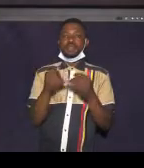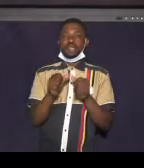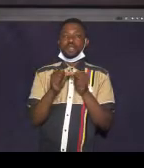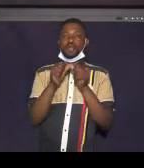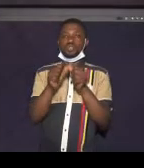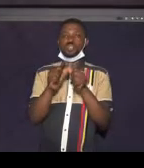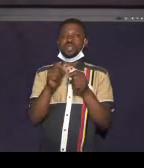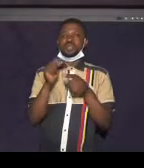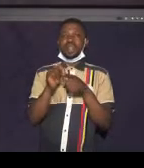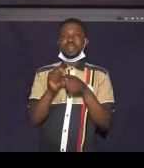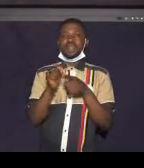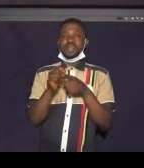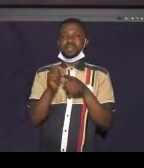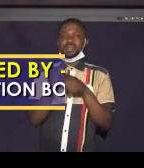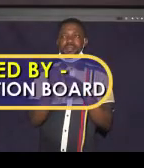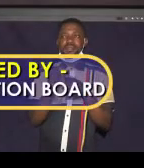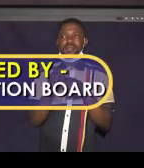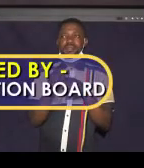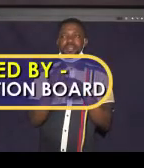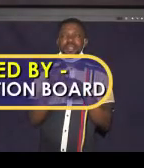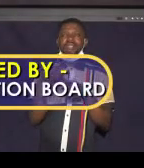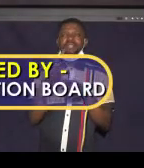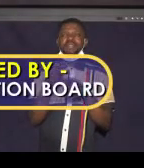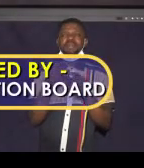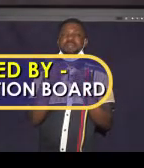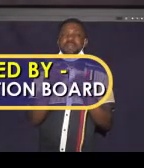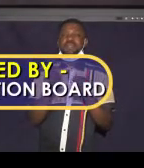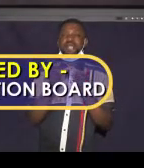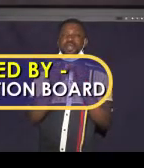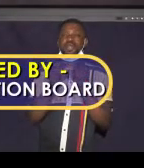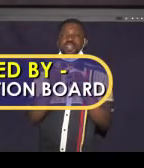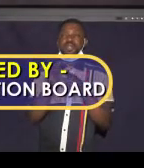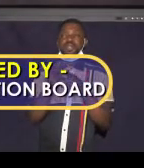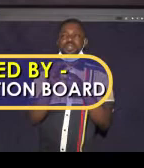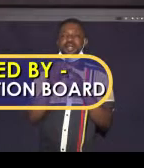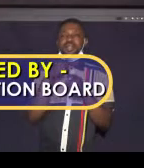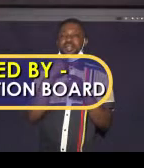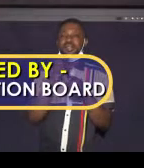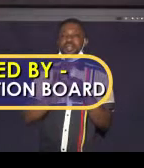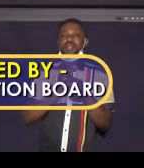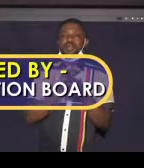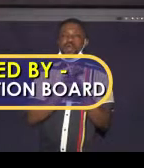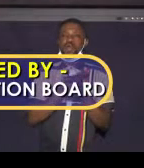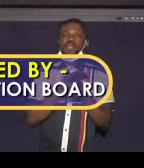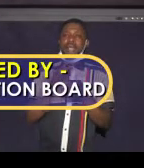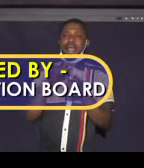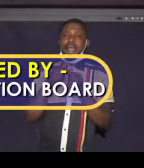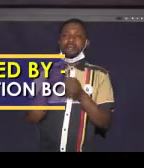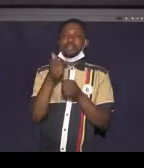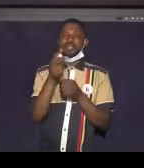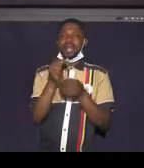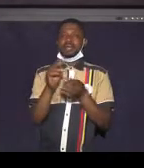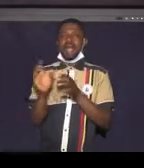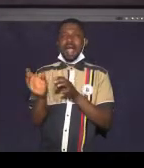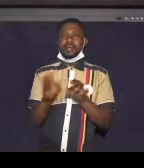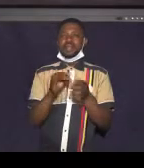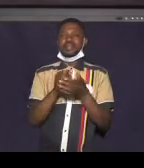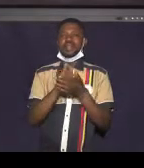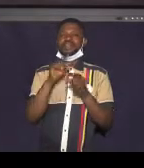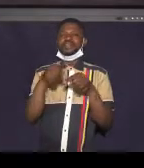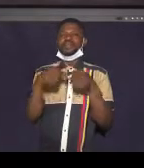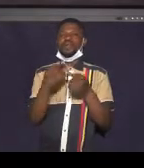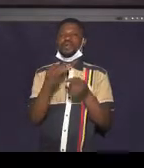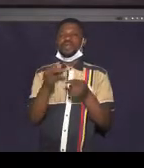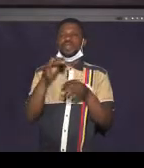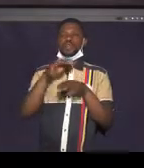continuous tense. The present continuous tense tells us about an action that is going on